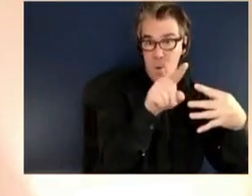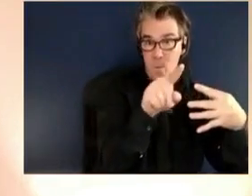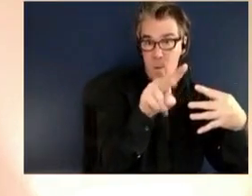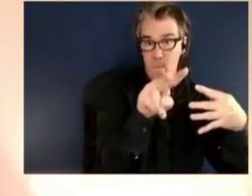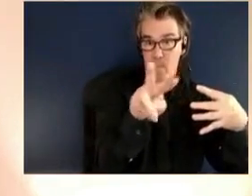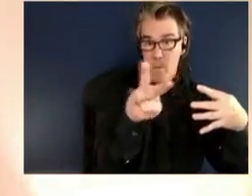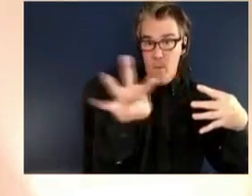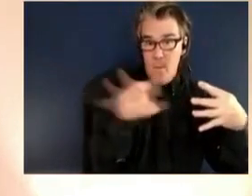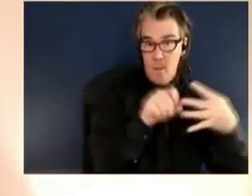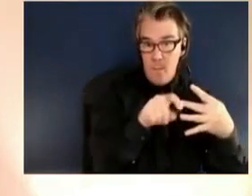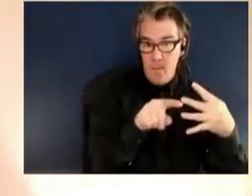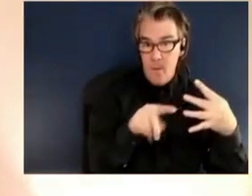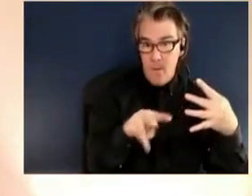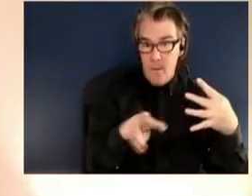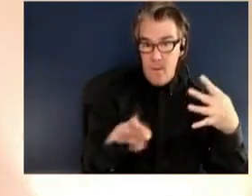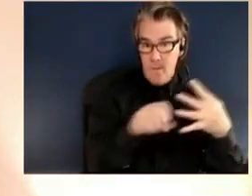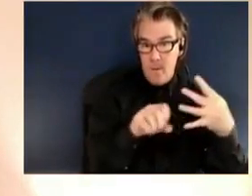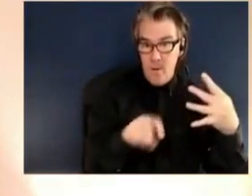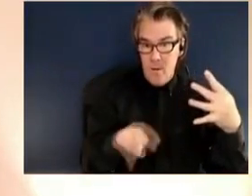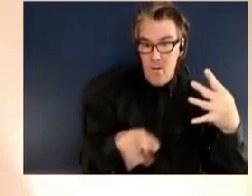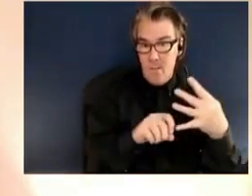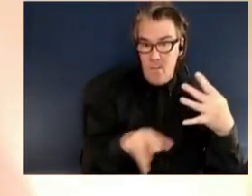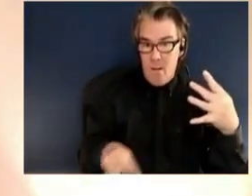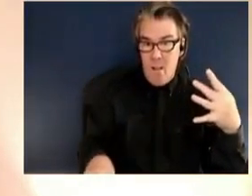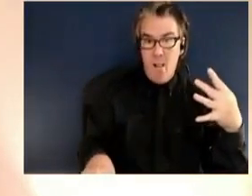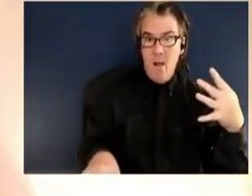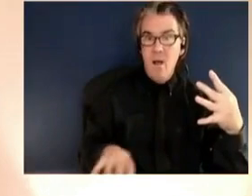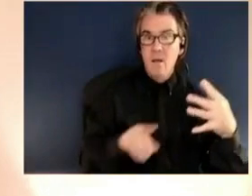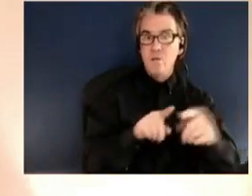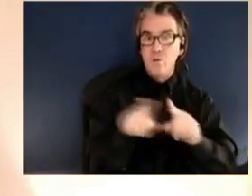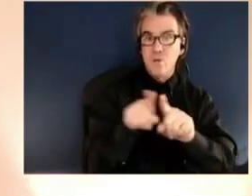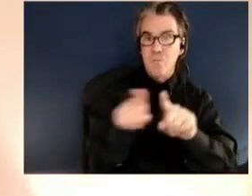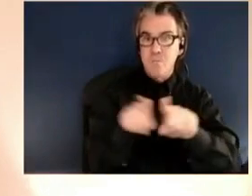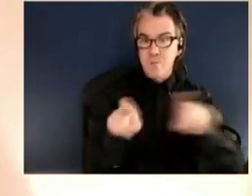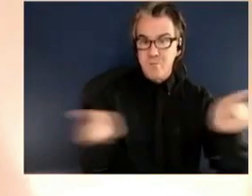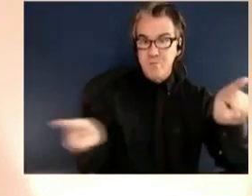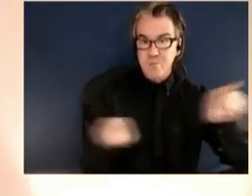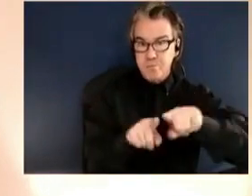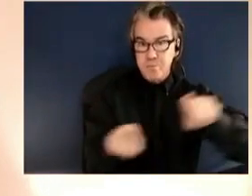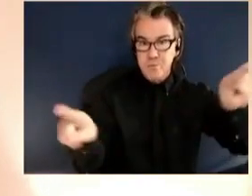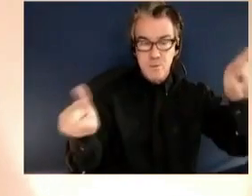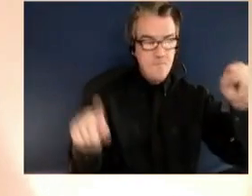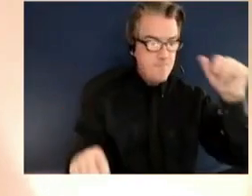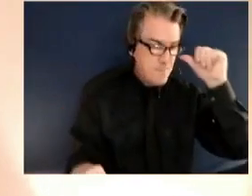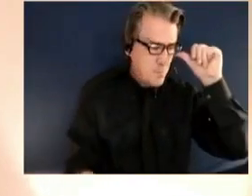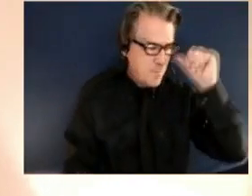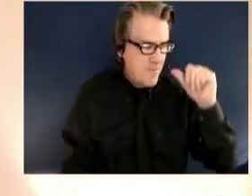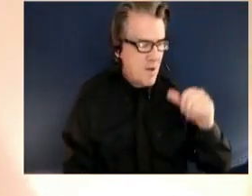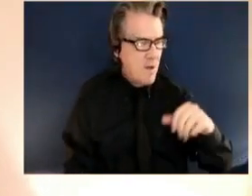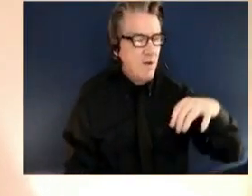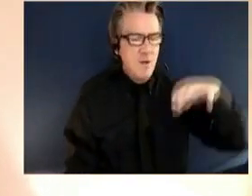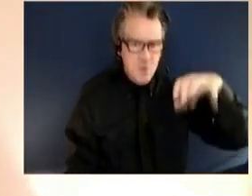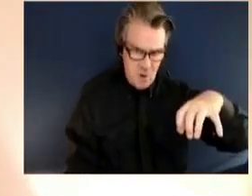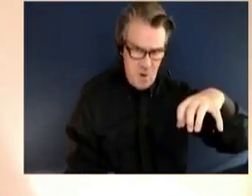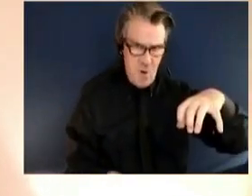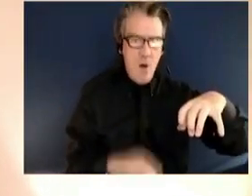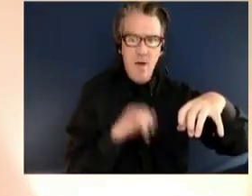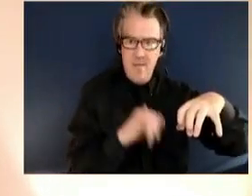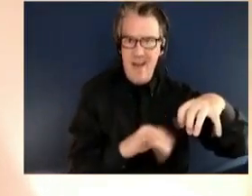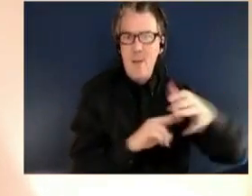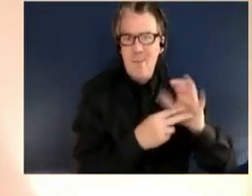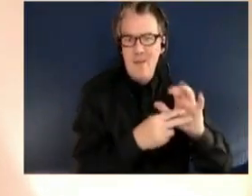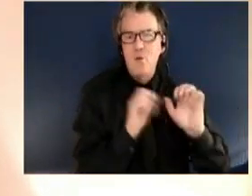we actually split that line into multiple segments. That allows us to pre-position our field